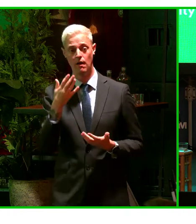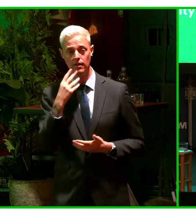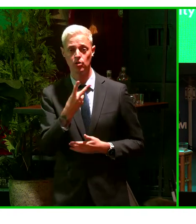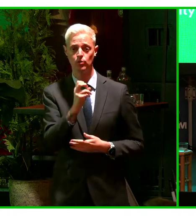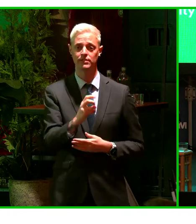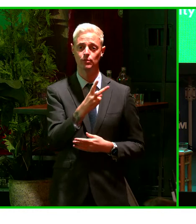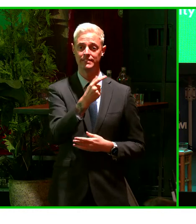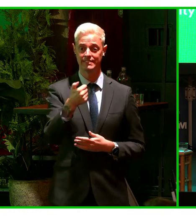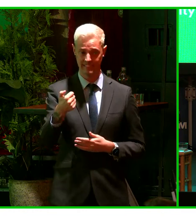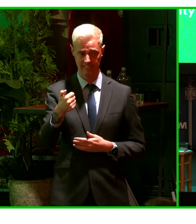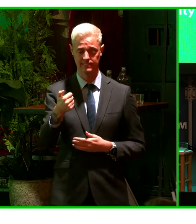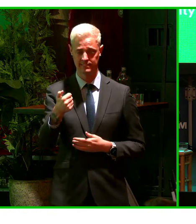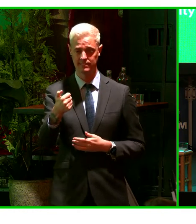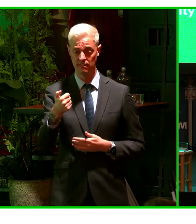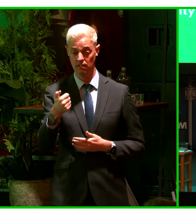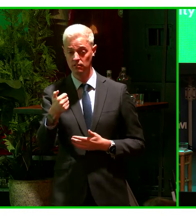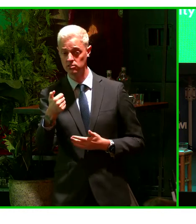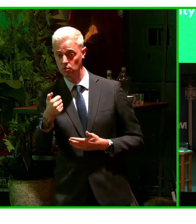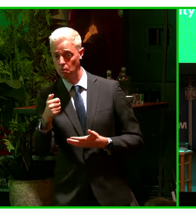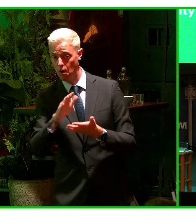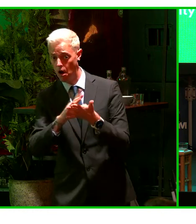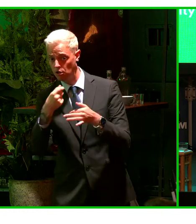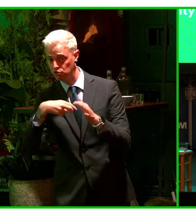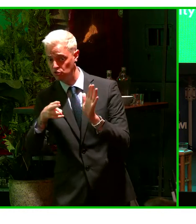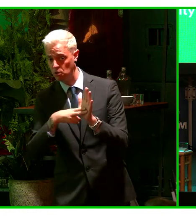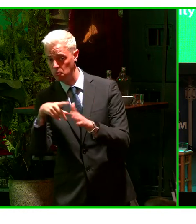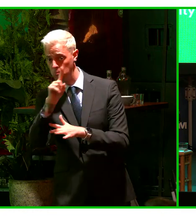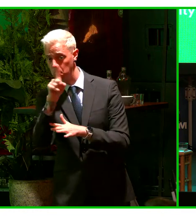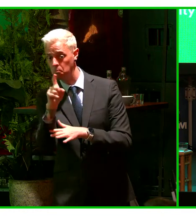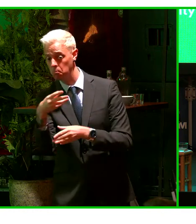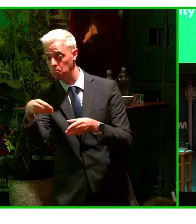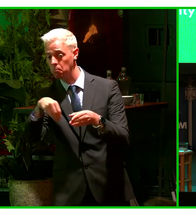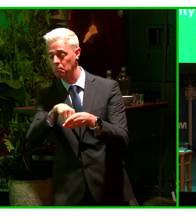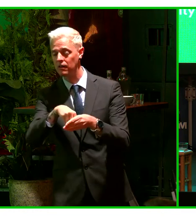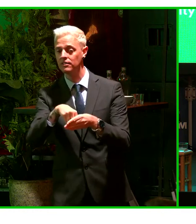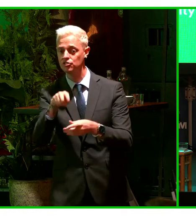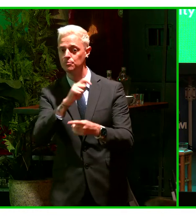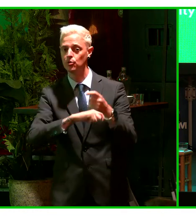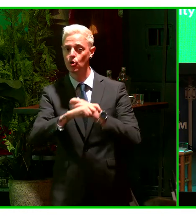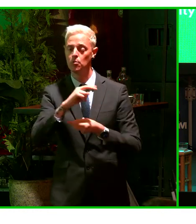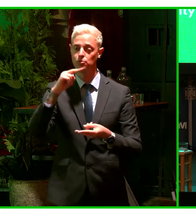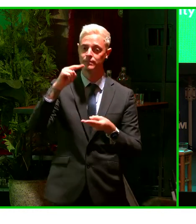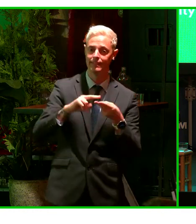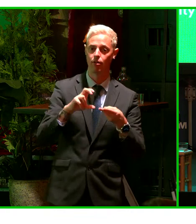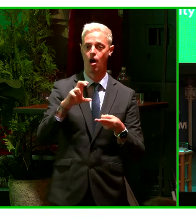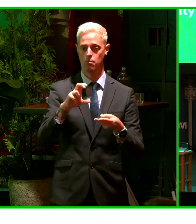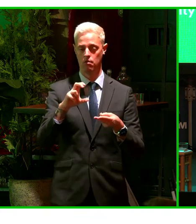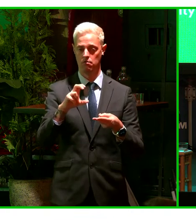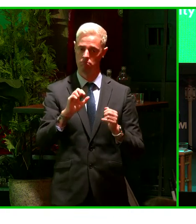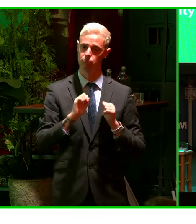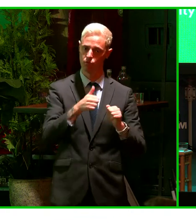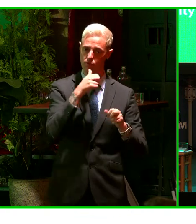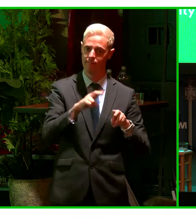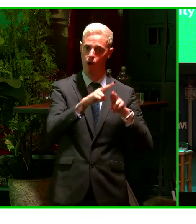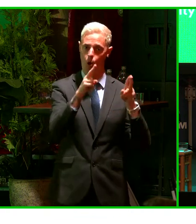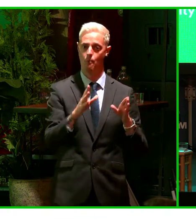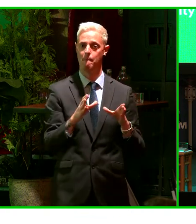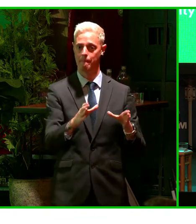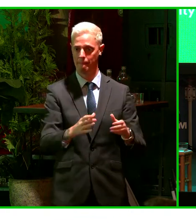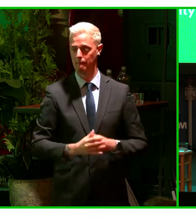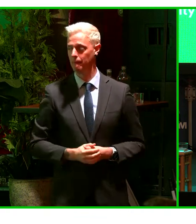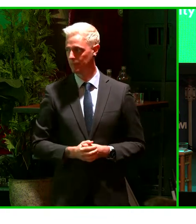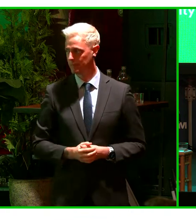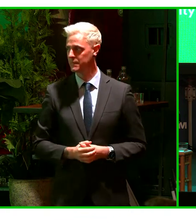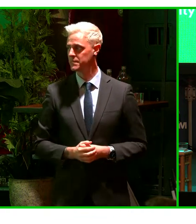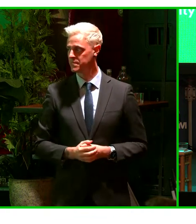outline whether or not hydrogen has a significant role to play in decarbonising the heating in people's homes. And that may even